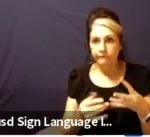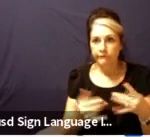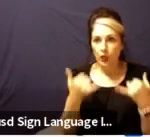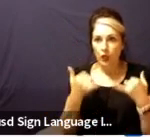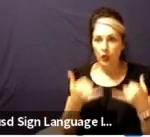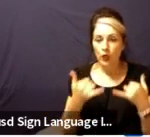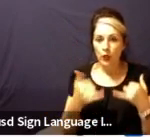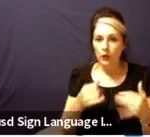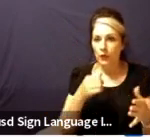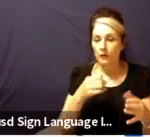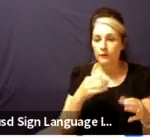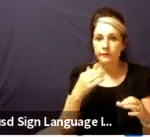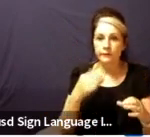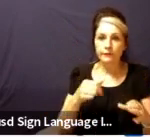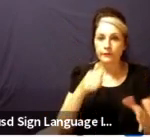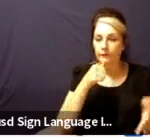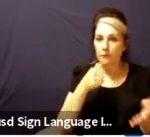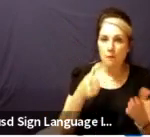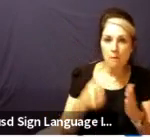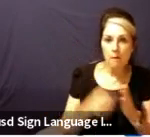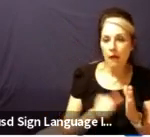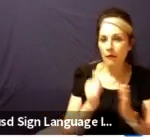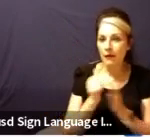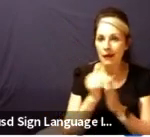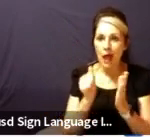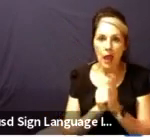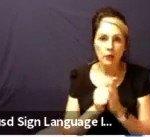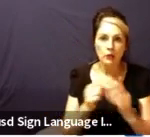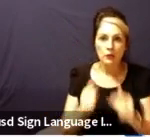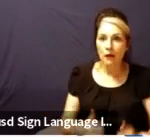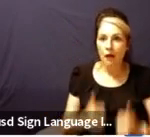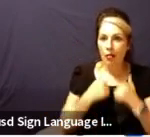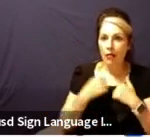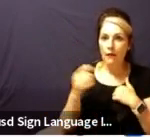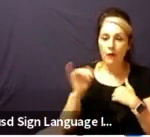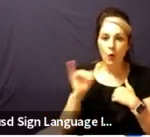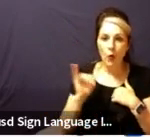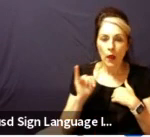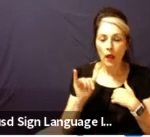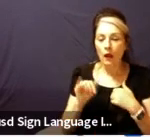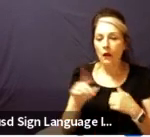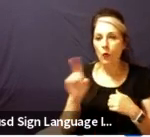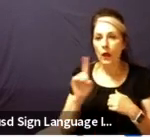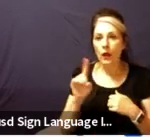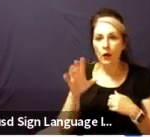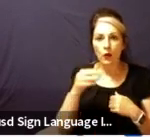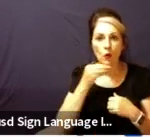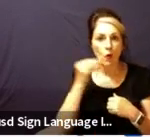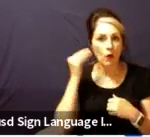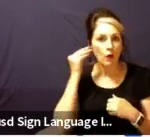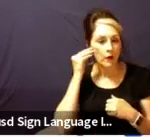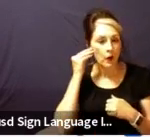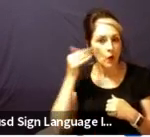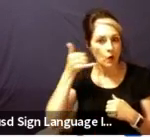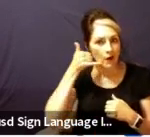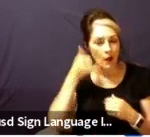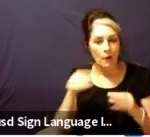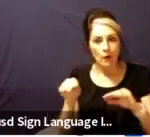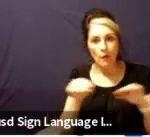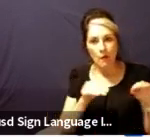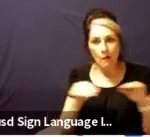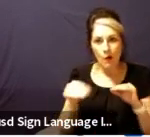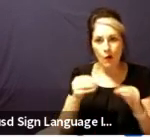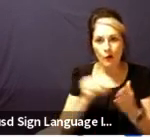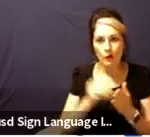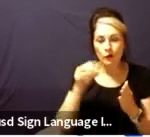your residence address, the phone number, the student's mobile number, the corresponding language, as well as the parent